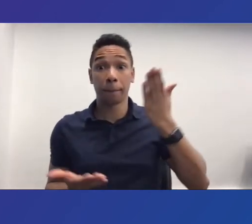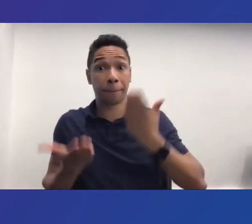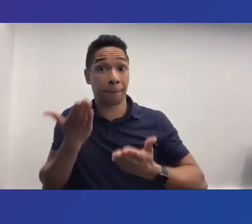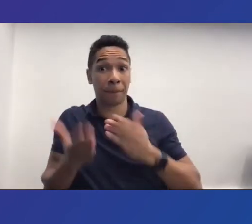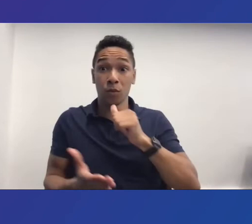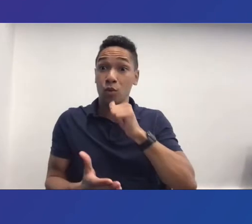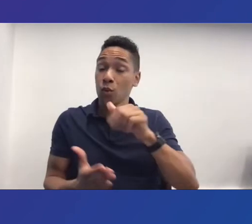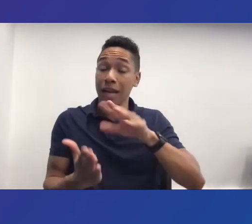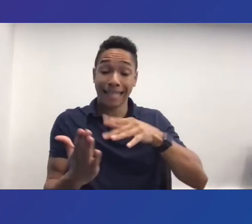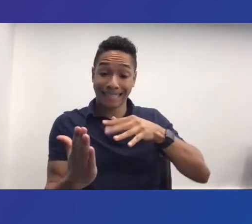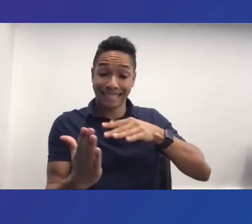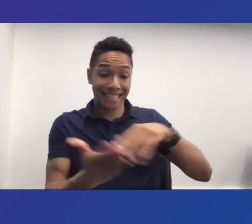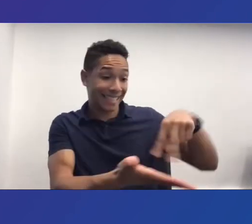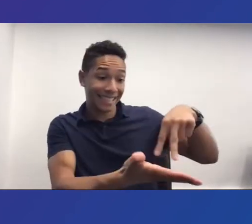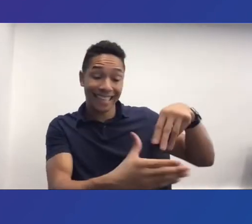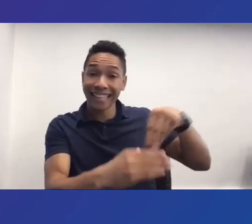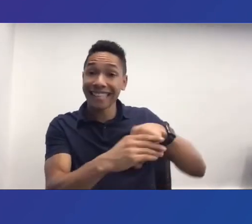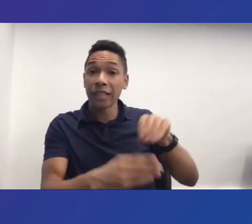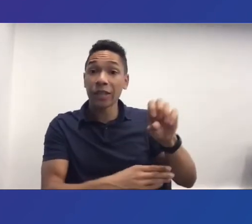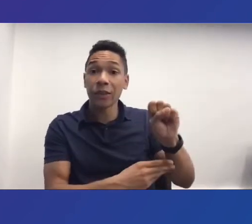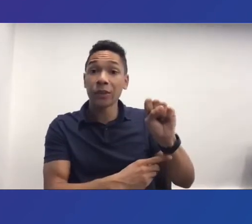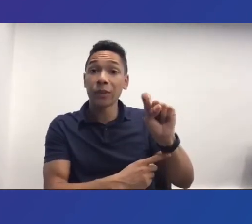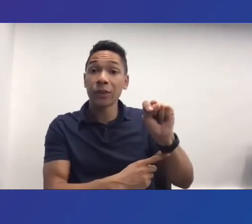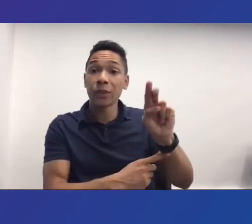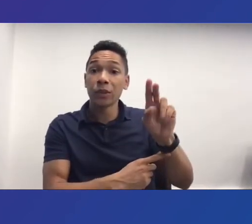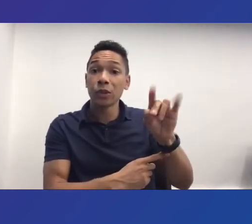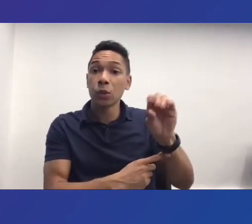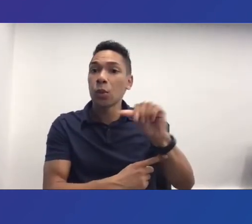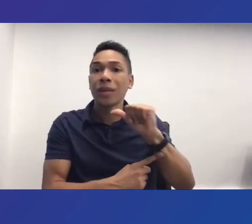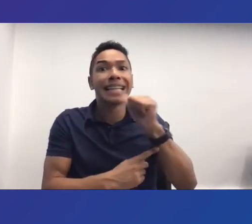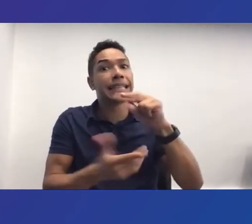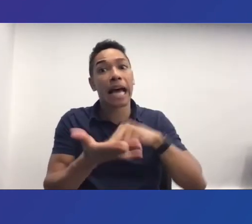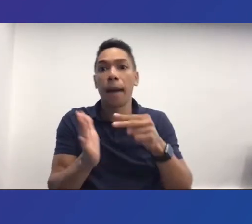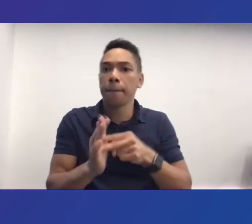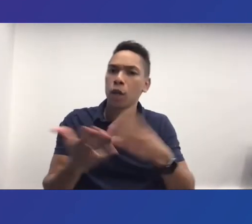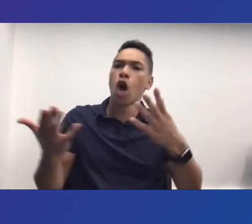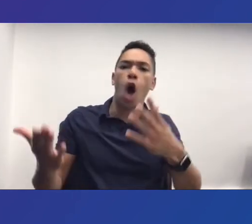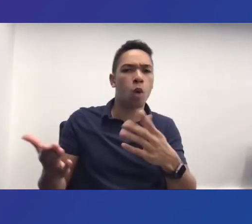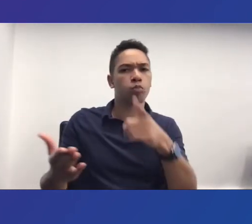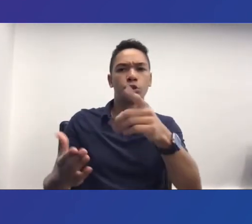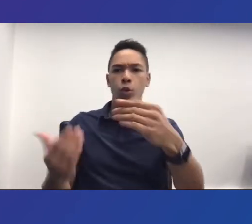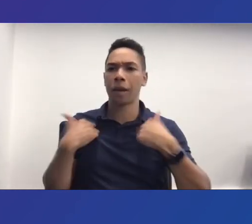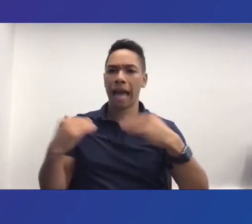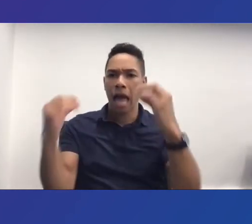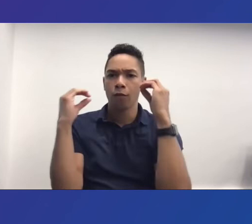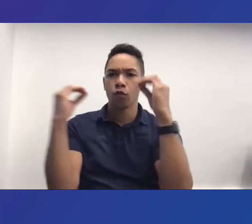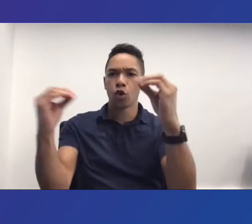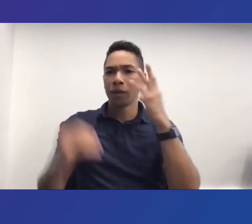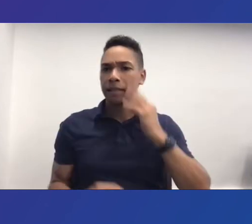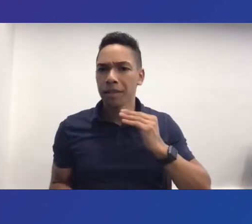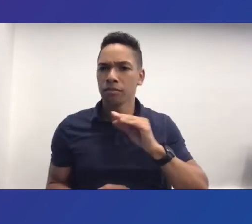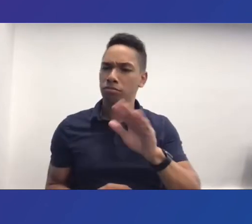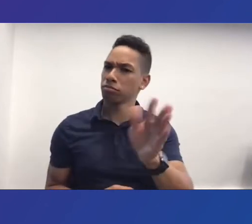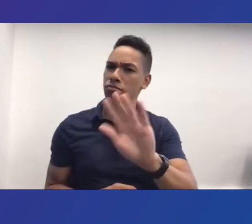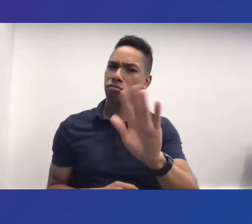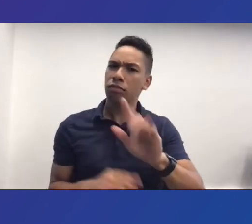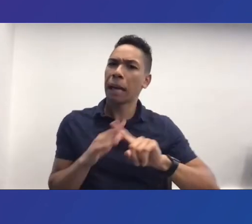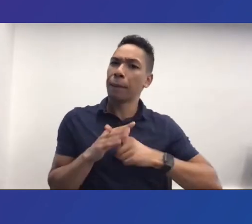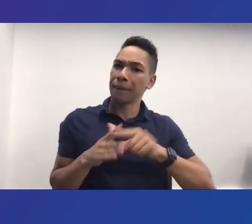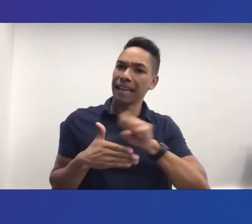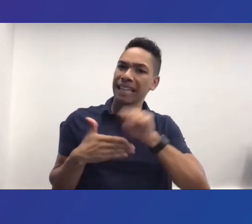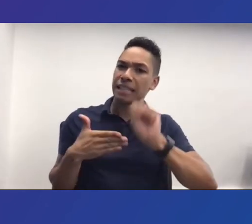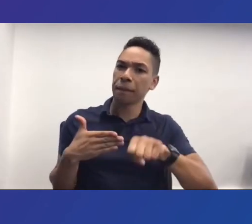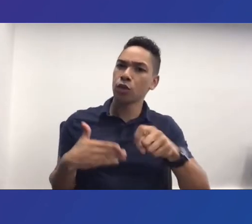studio doesn't invalidate the dance experience that you've had. That's why at the start of the semester, I usually ask my students, what has your dance experience